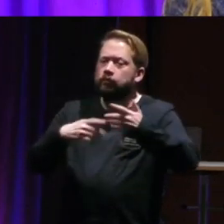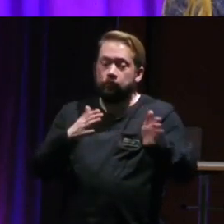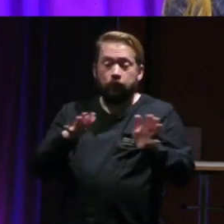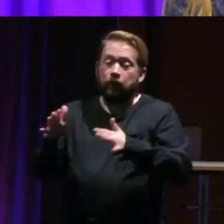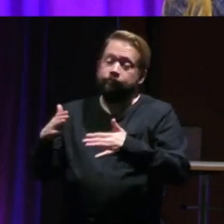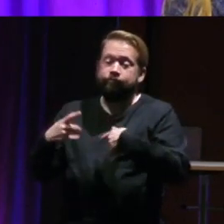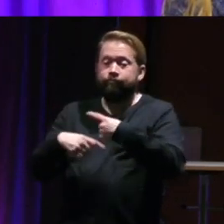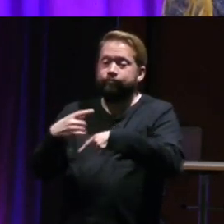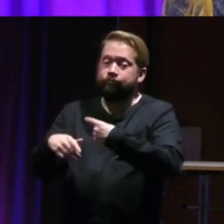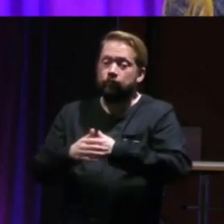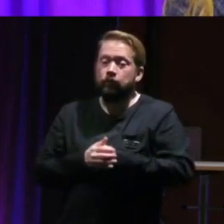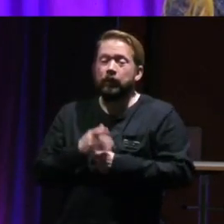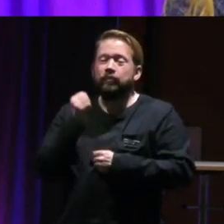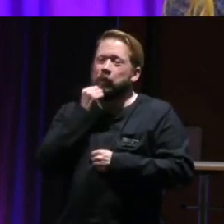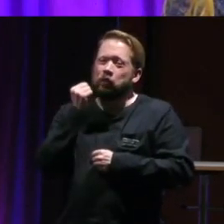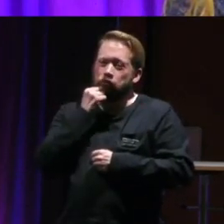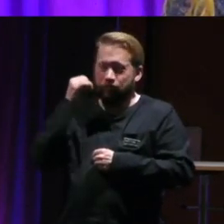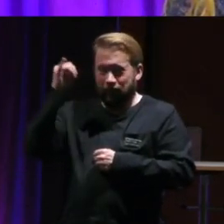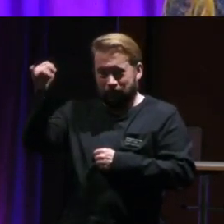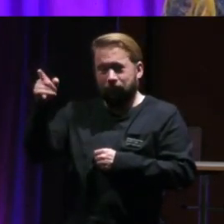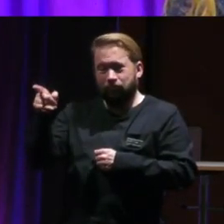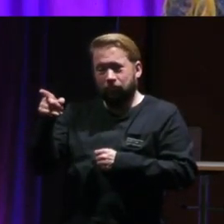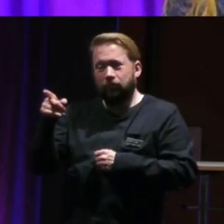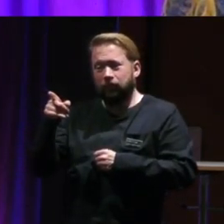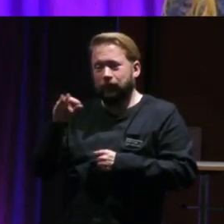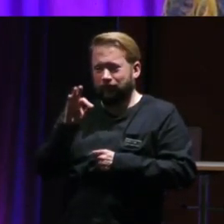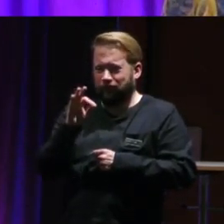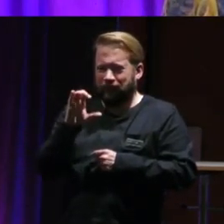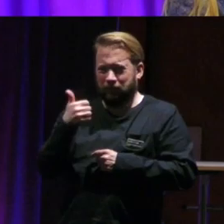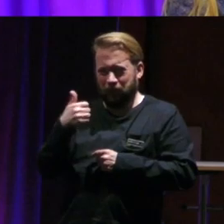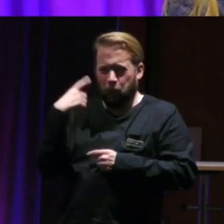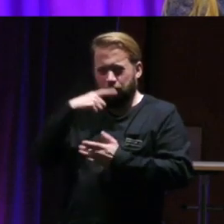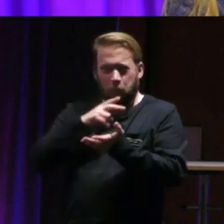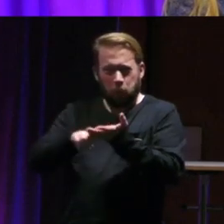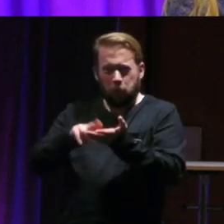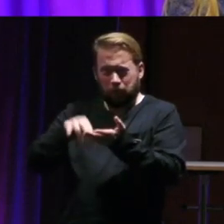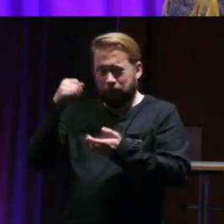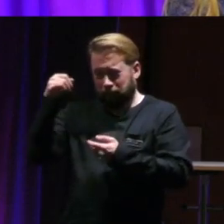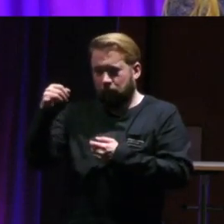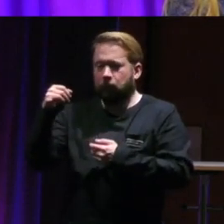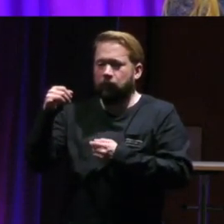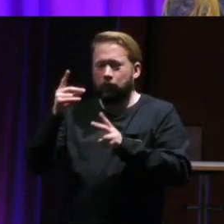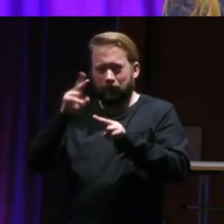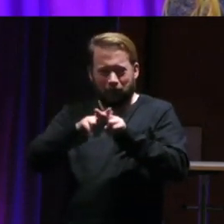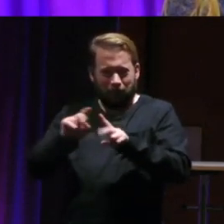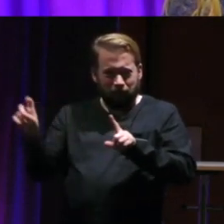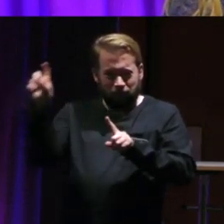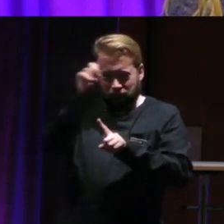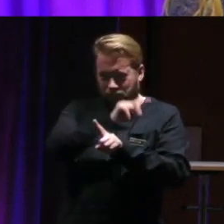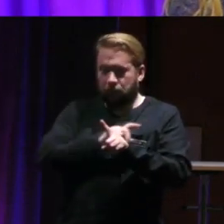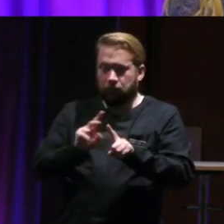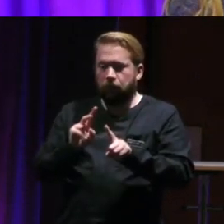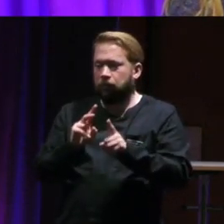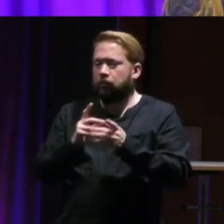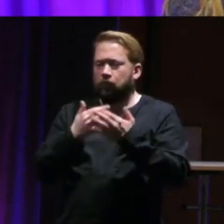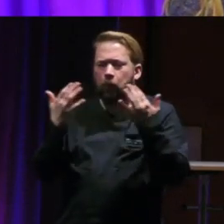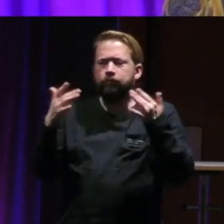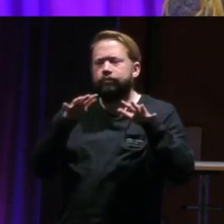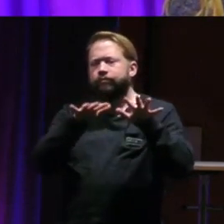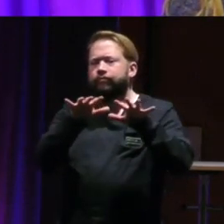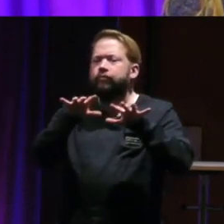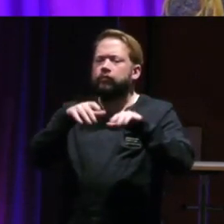in Moscow, that was in the front of FSB, but around Russia, their parents were also like going to protest with,